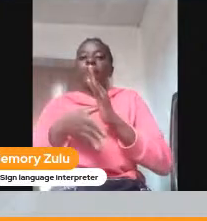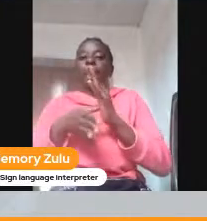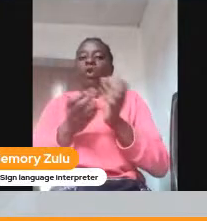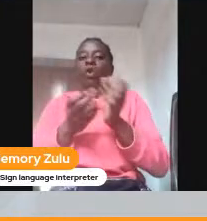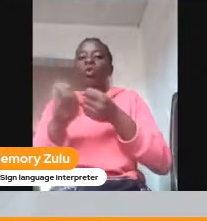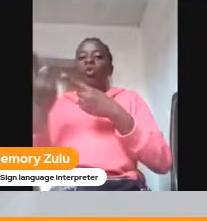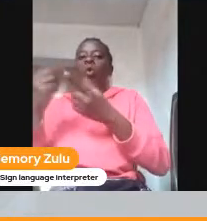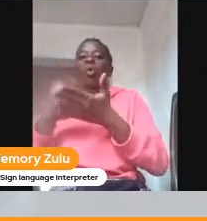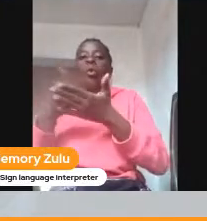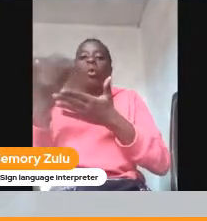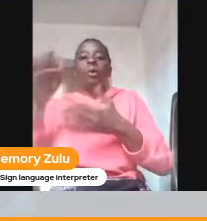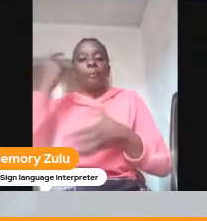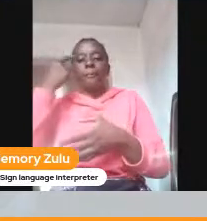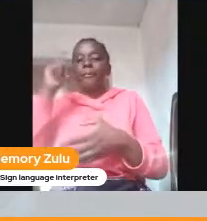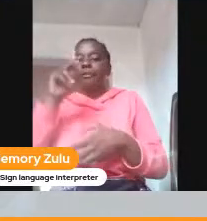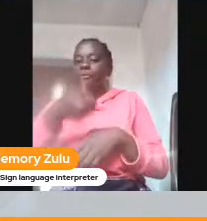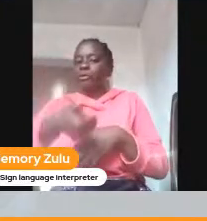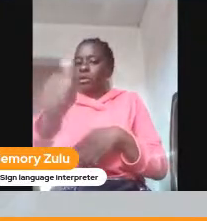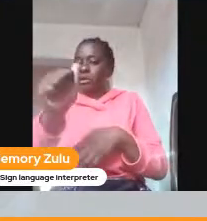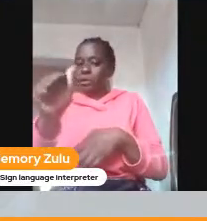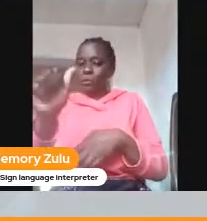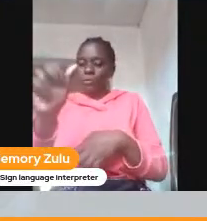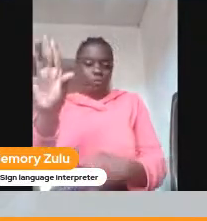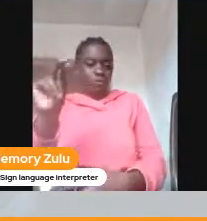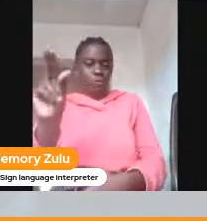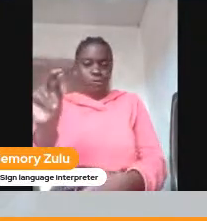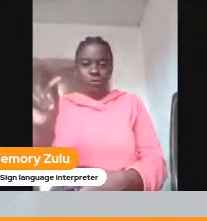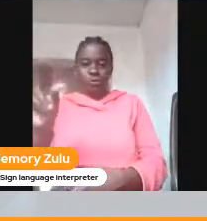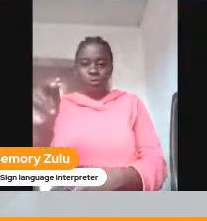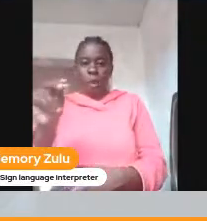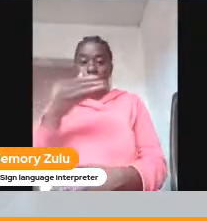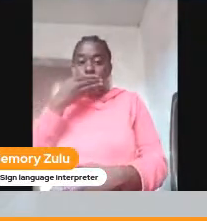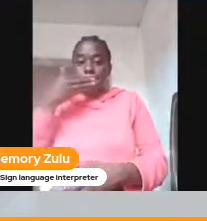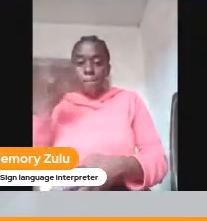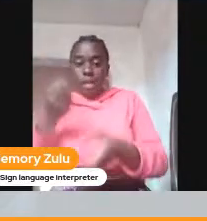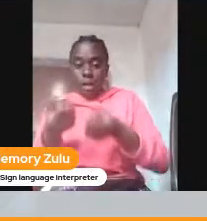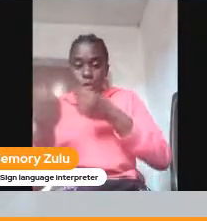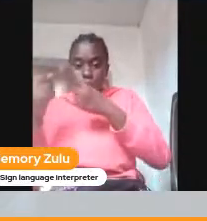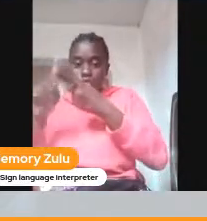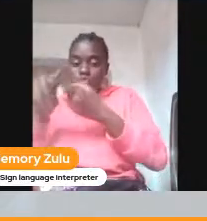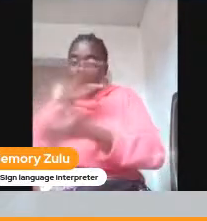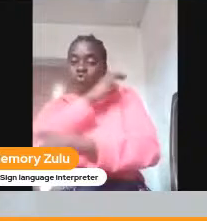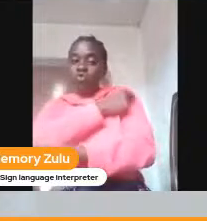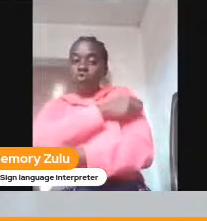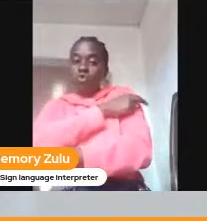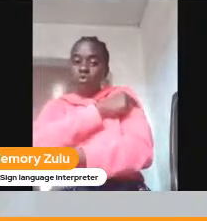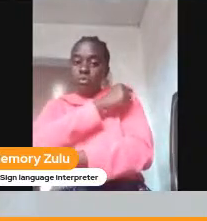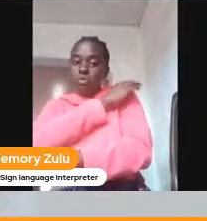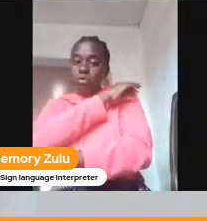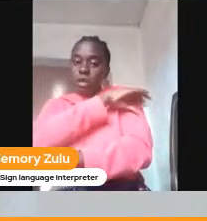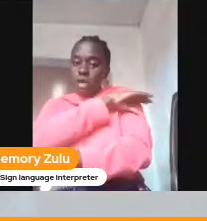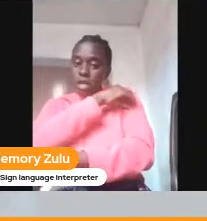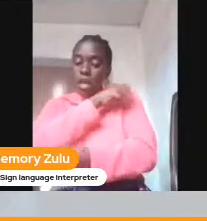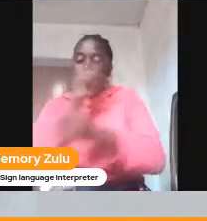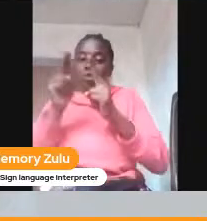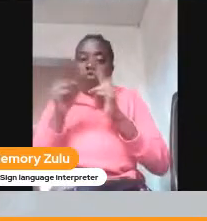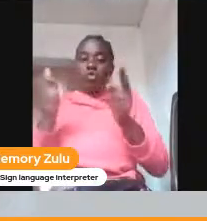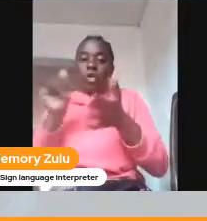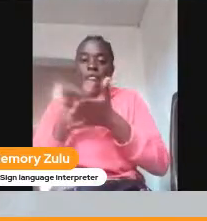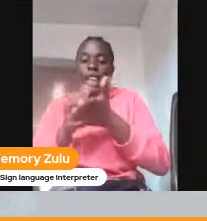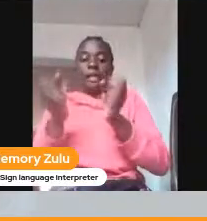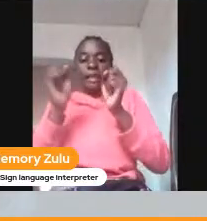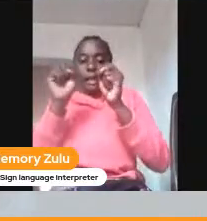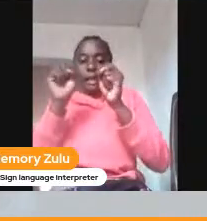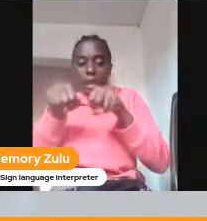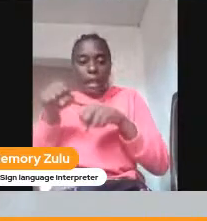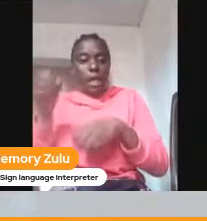friend using it and then you go and buy that drug. And then for the adolescents and youths out there, this time around, almost every